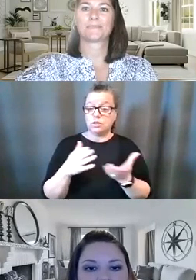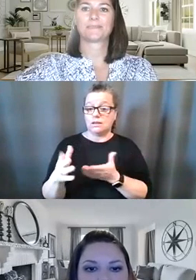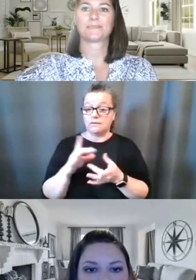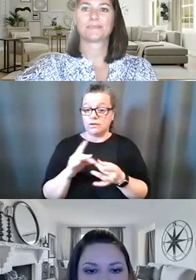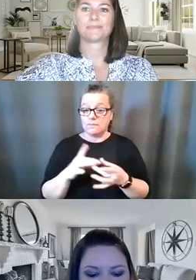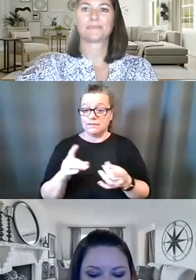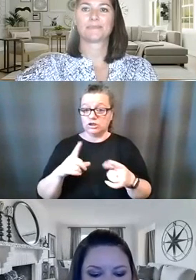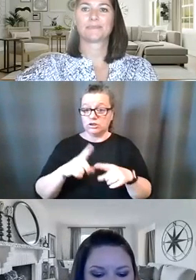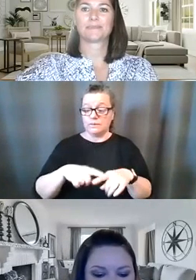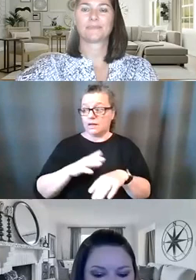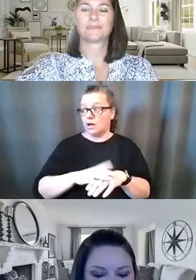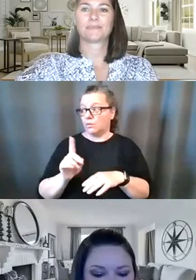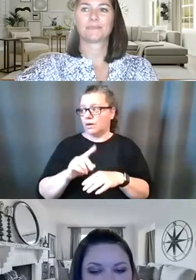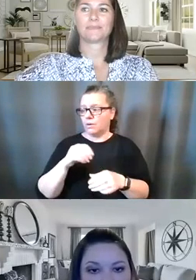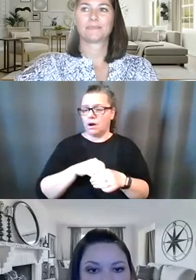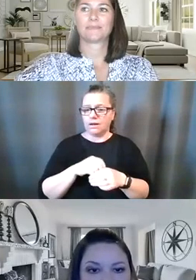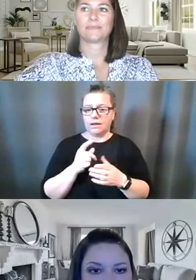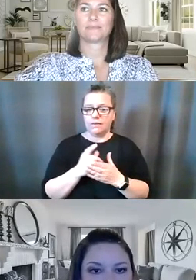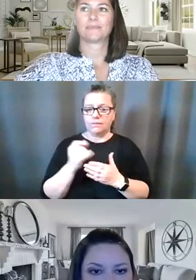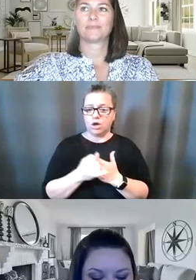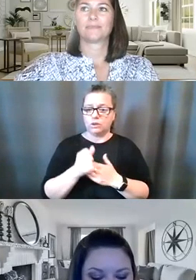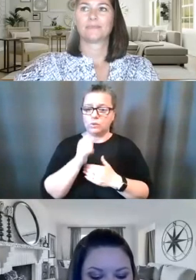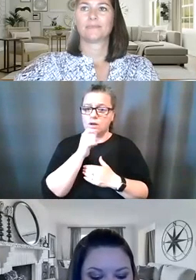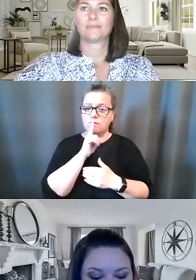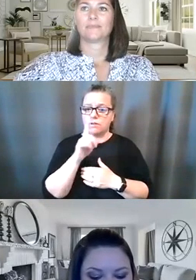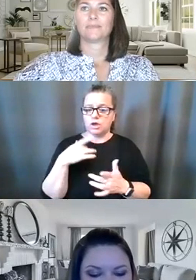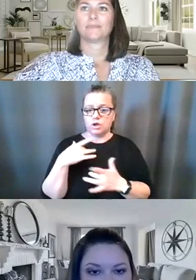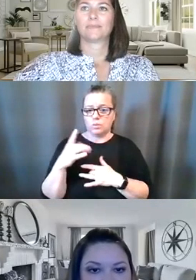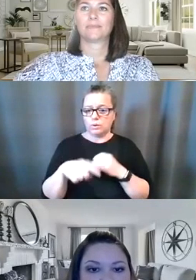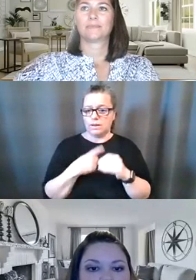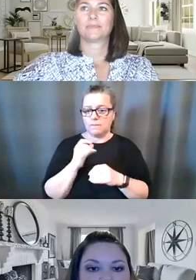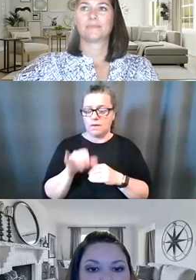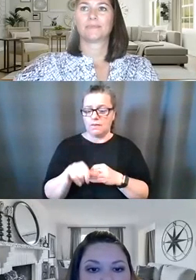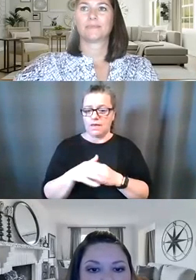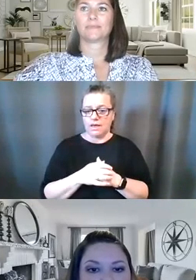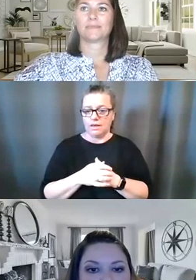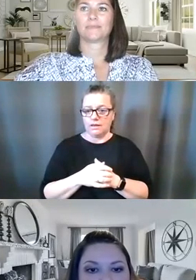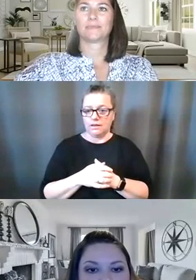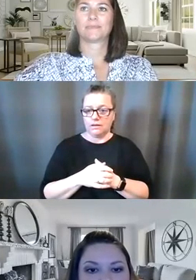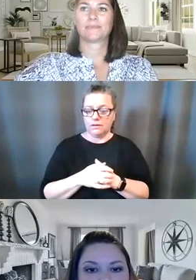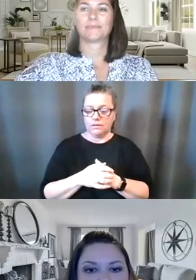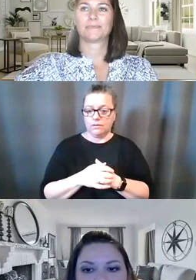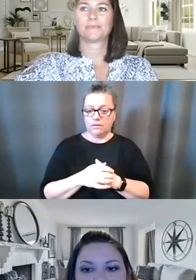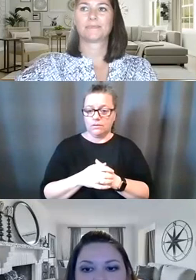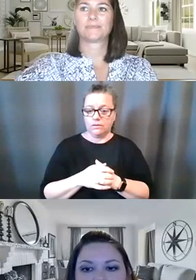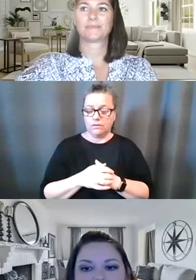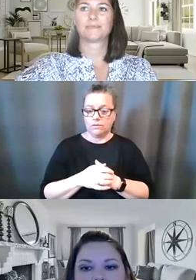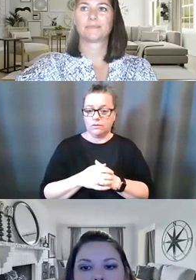on where you are in your project. So we're not really going to worry about that for this.